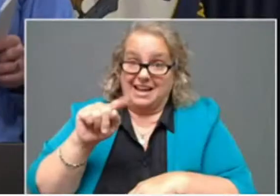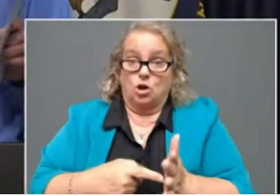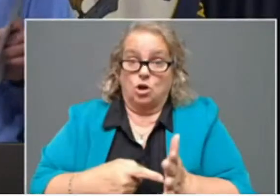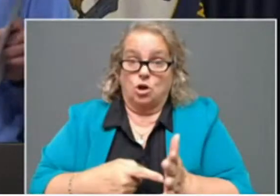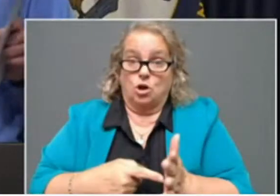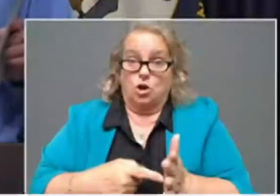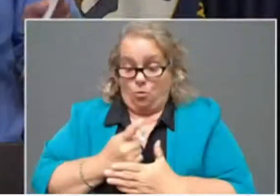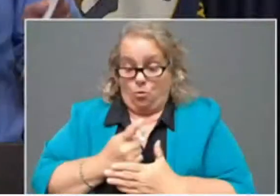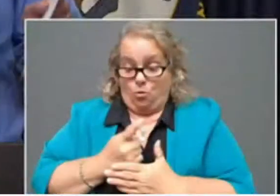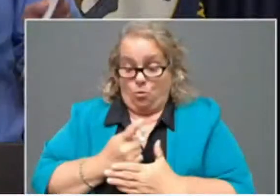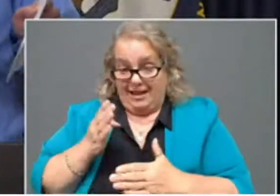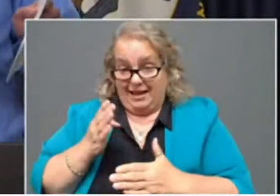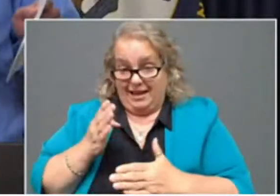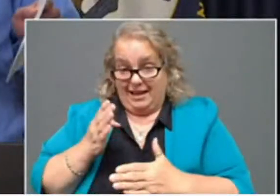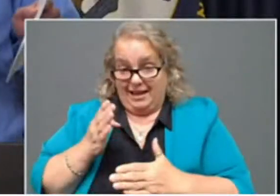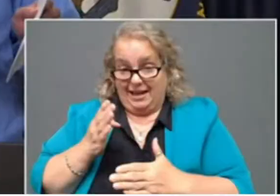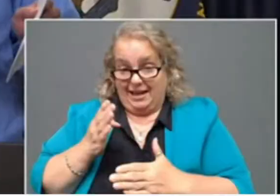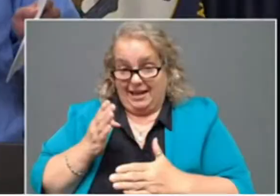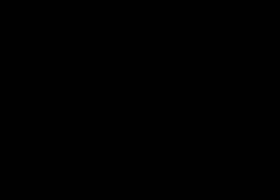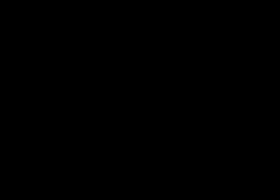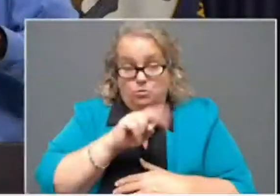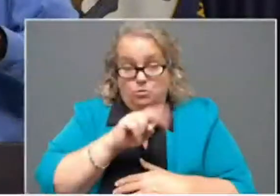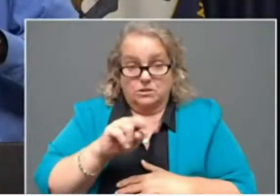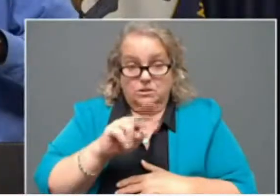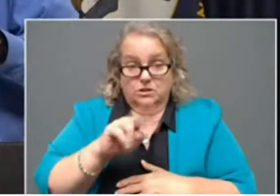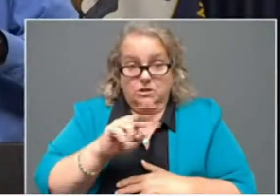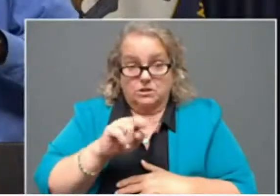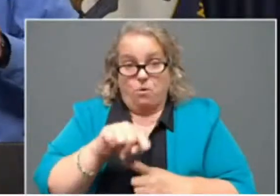second, it went from 3.1%